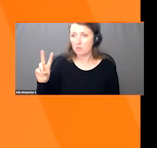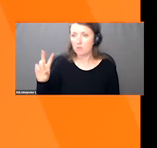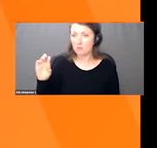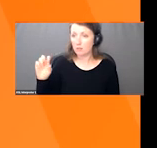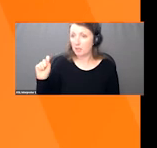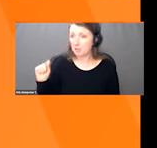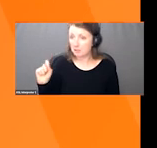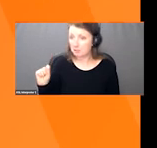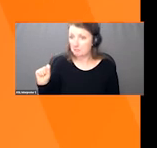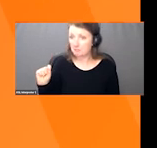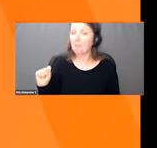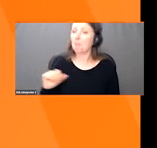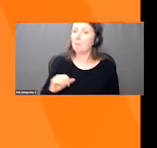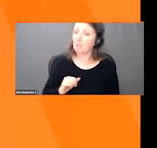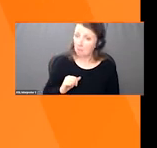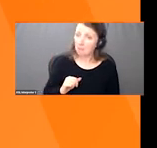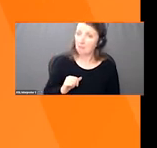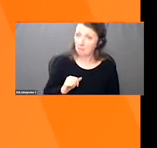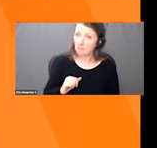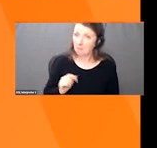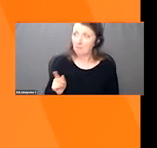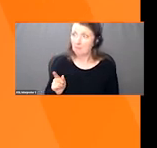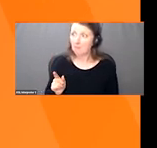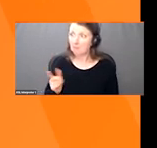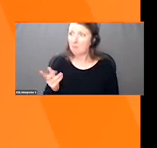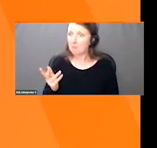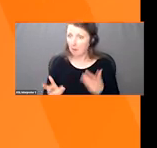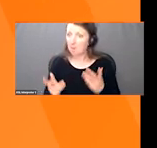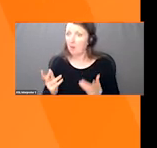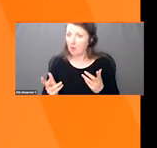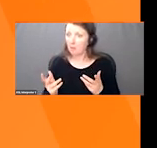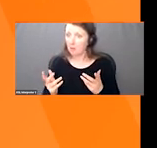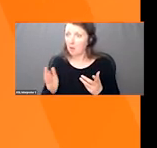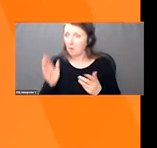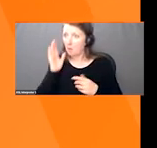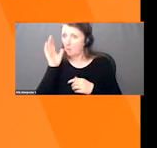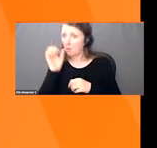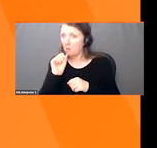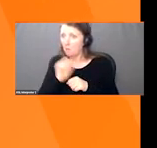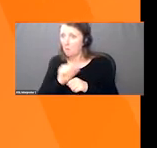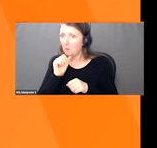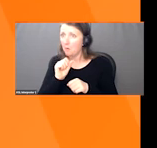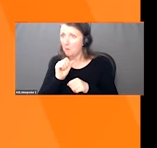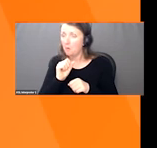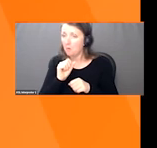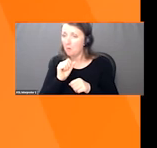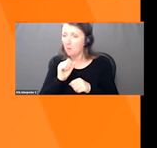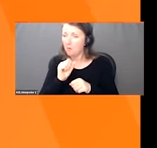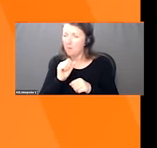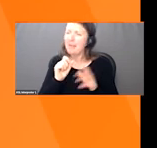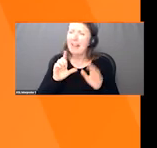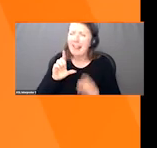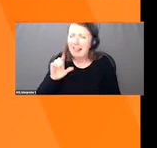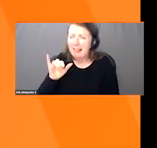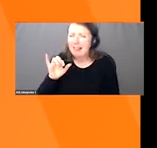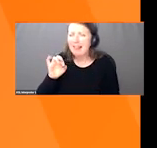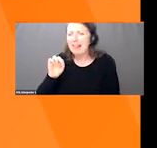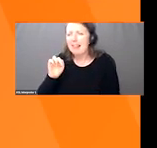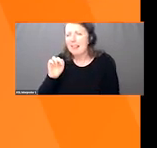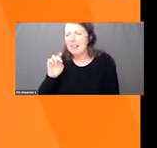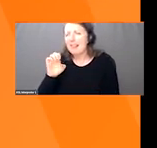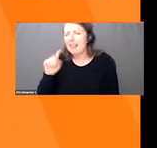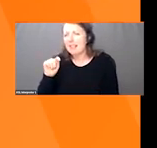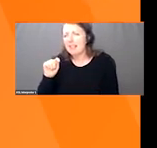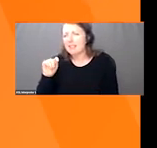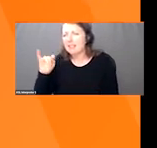That might work really well. It is geared more to technology. This is an emerging feature. This